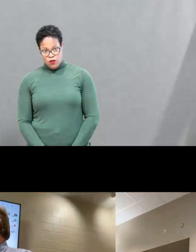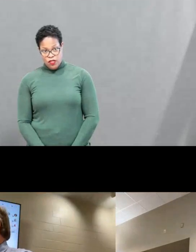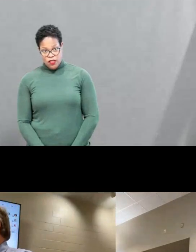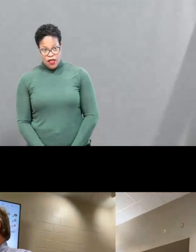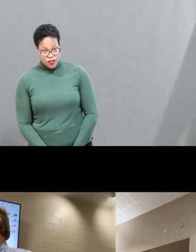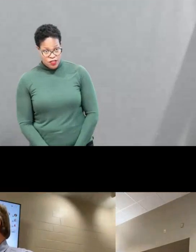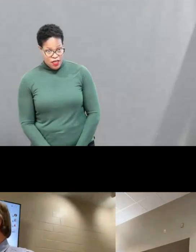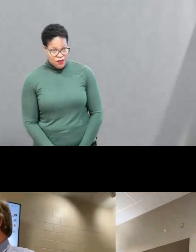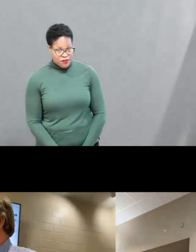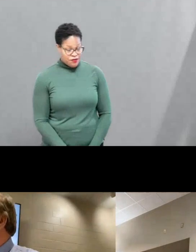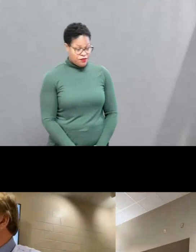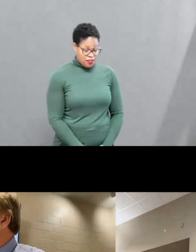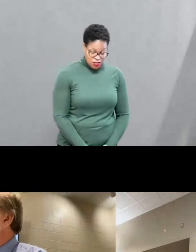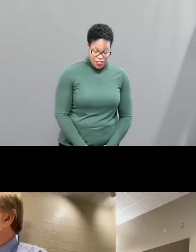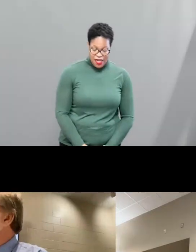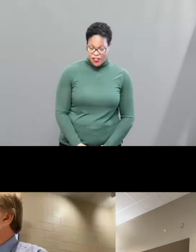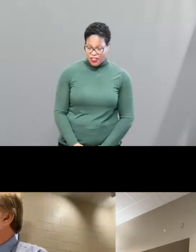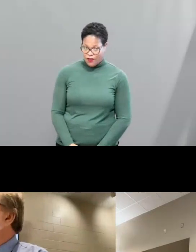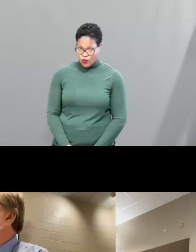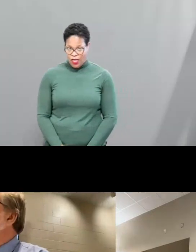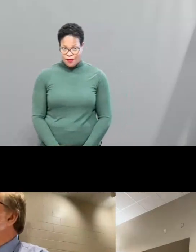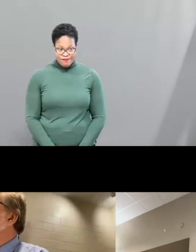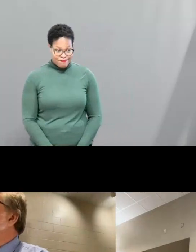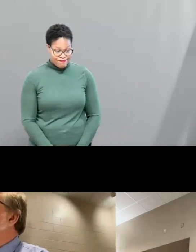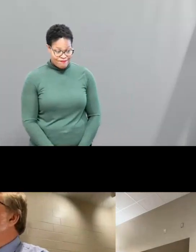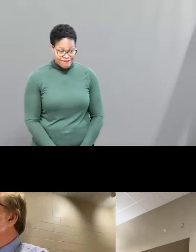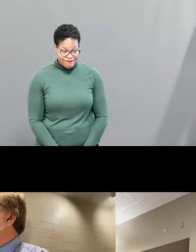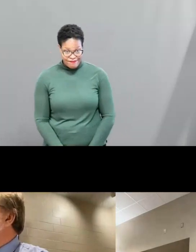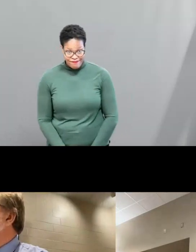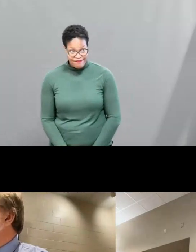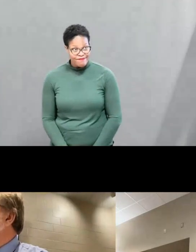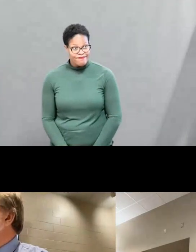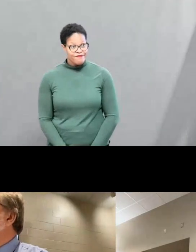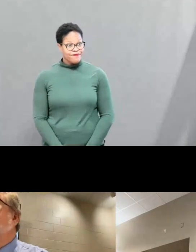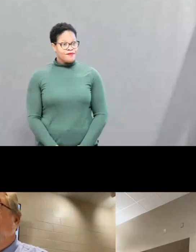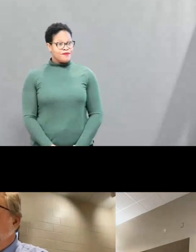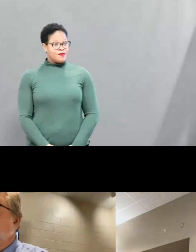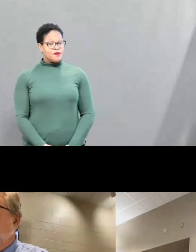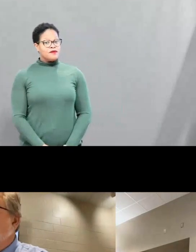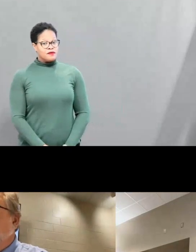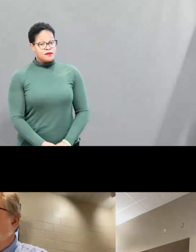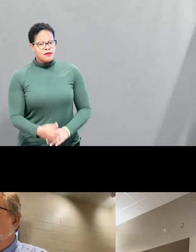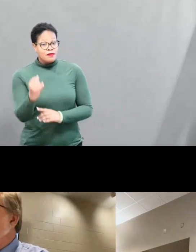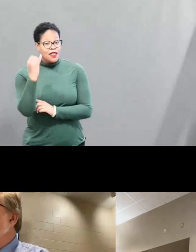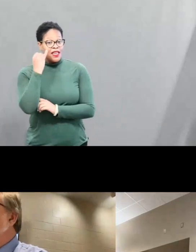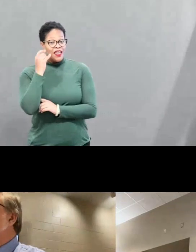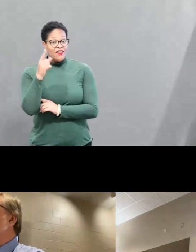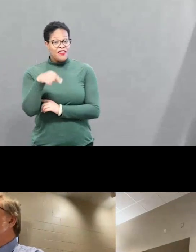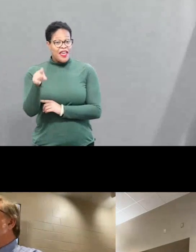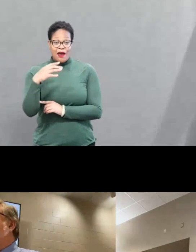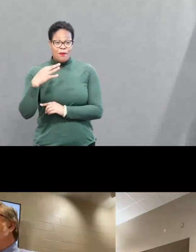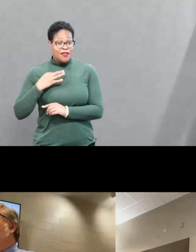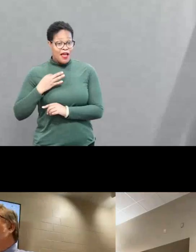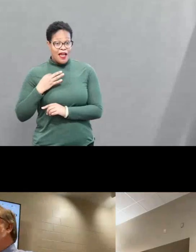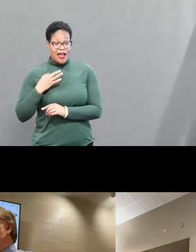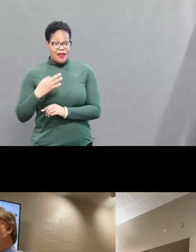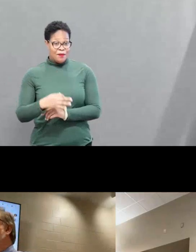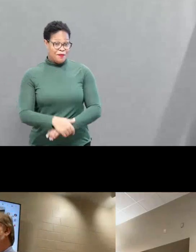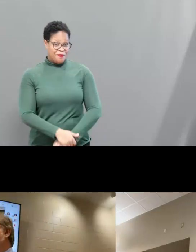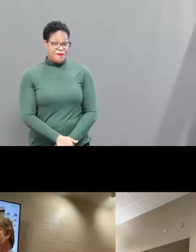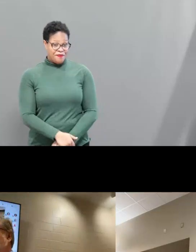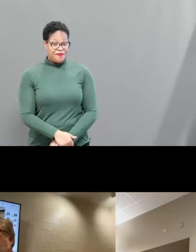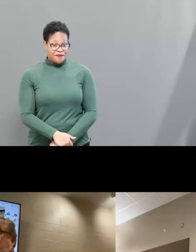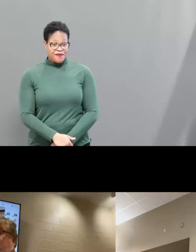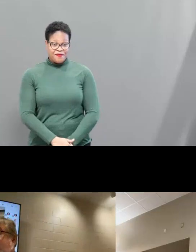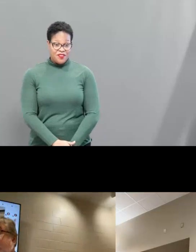So the school has hired staff, they just need to hire staff to sign. If they apply and they're qualified, we